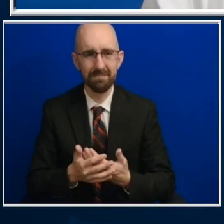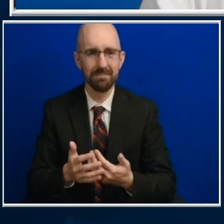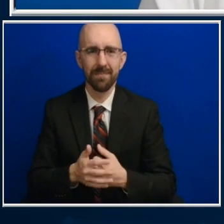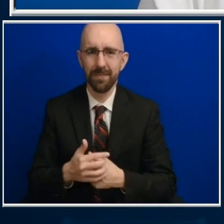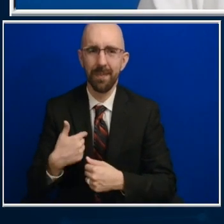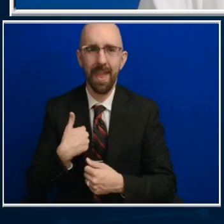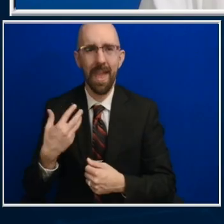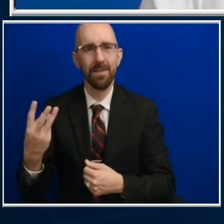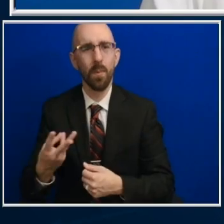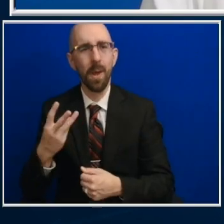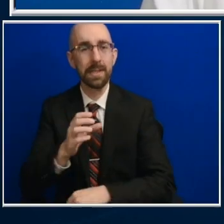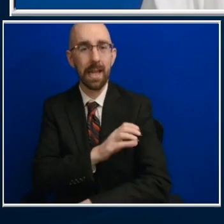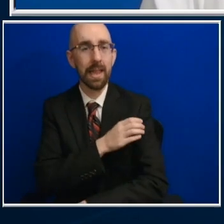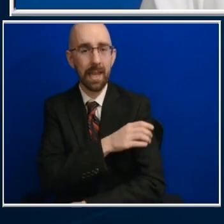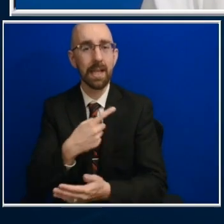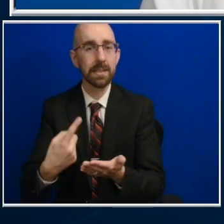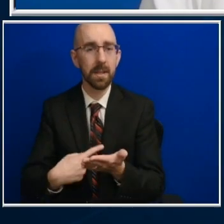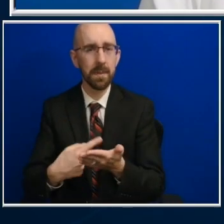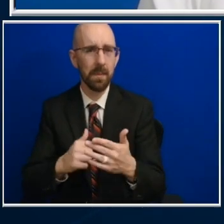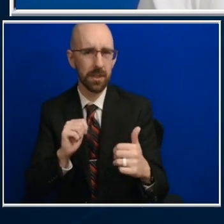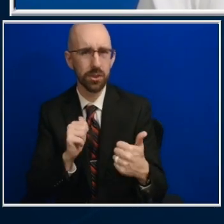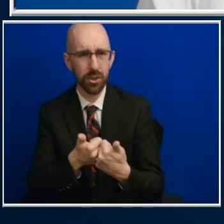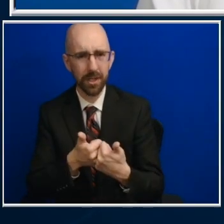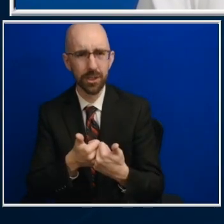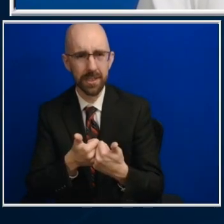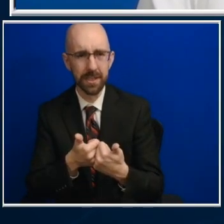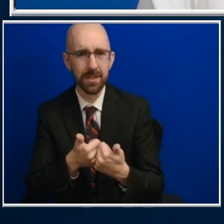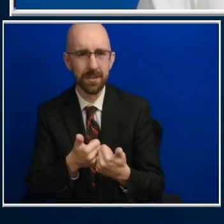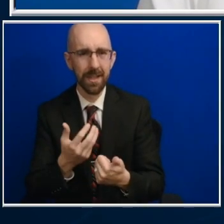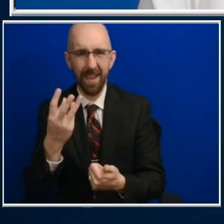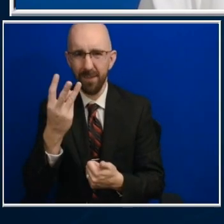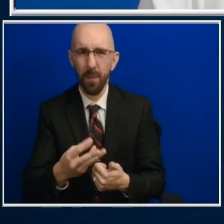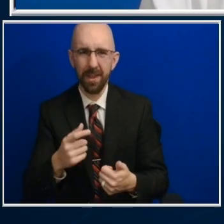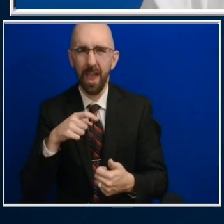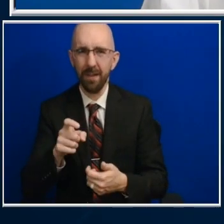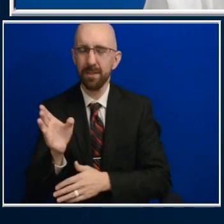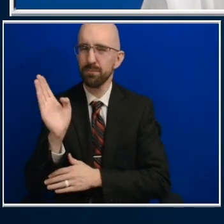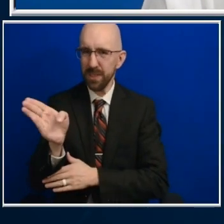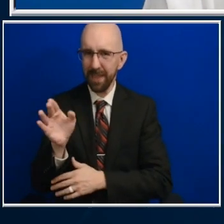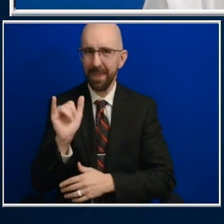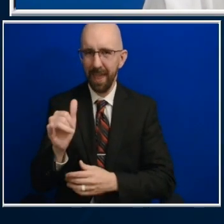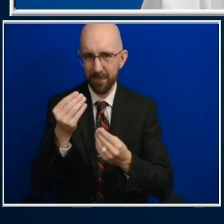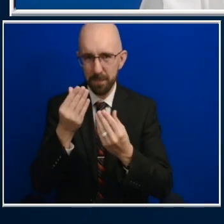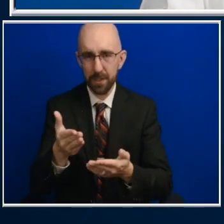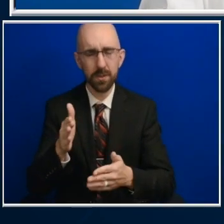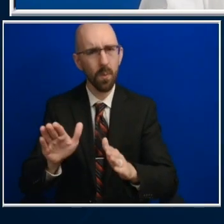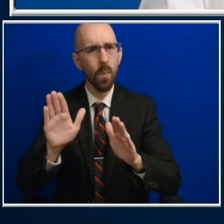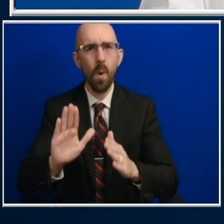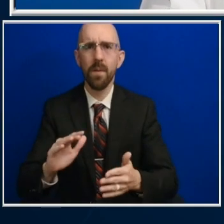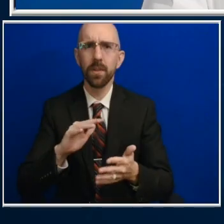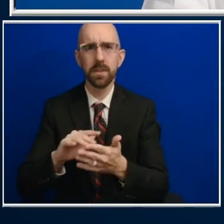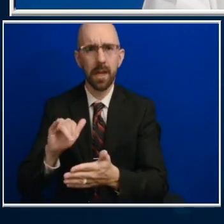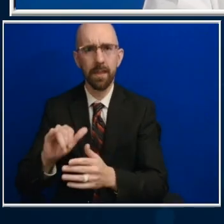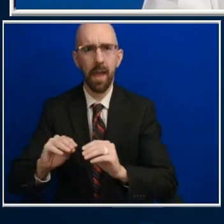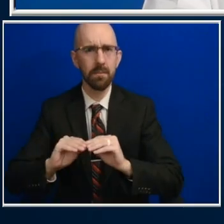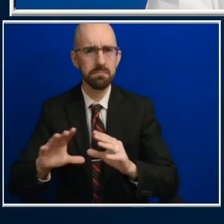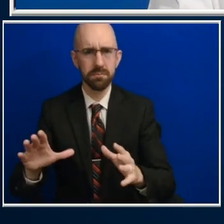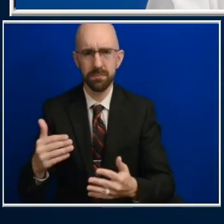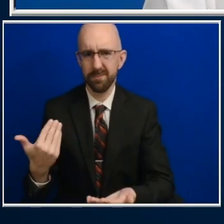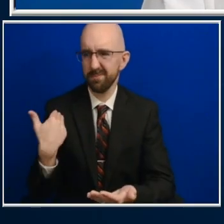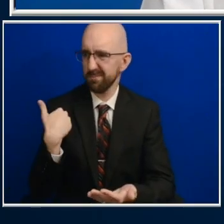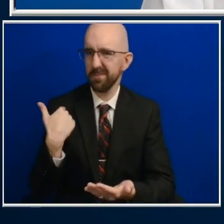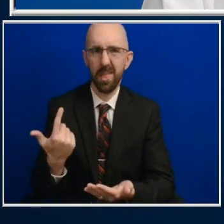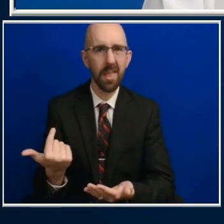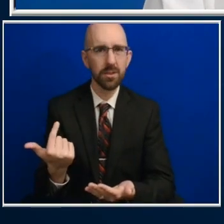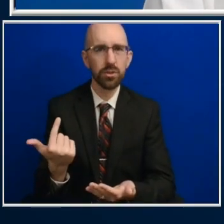clinic where sometimes it's very challenging when you want to present the information. But there was a wonderful study that came out just this last year that